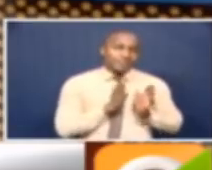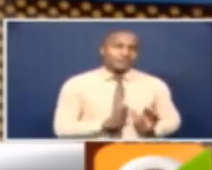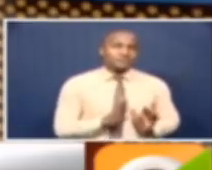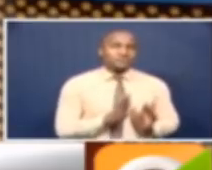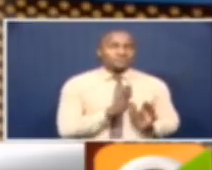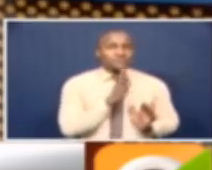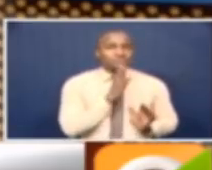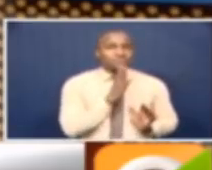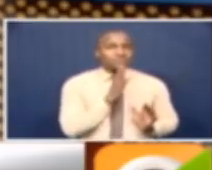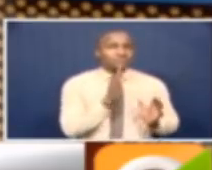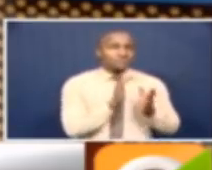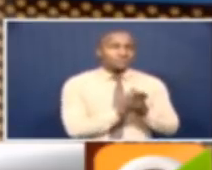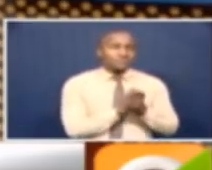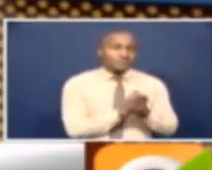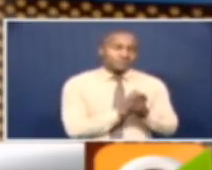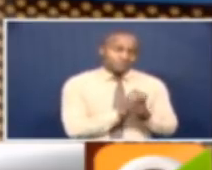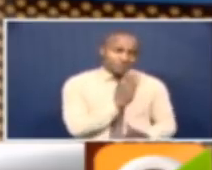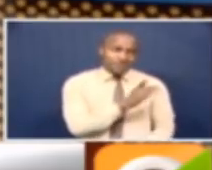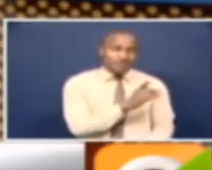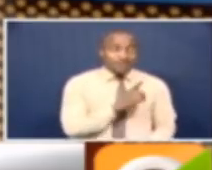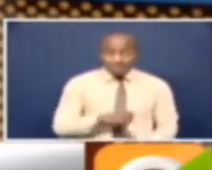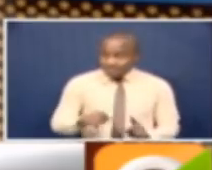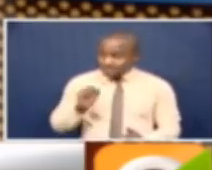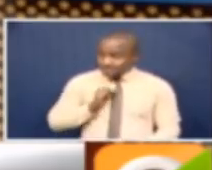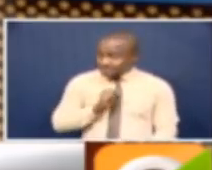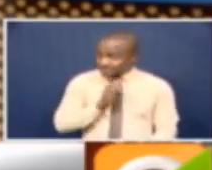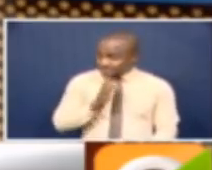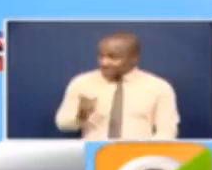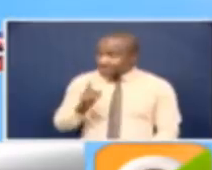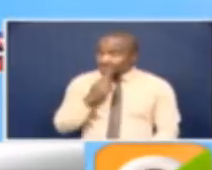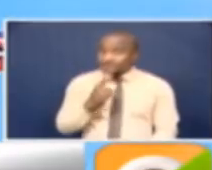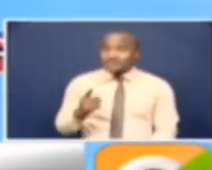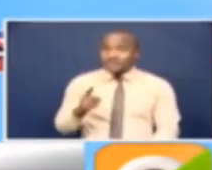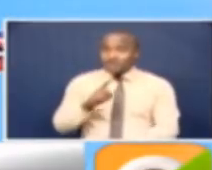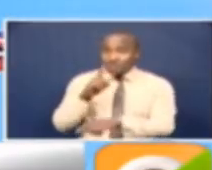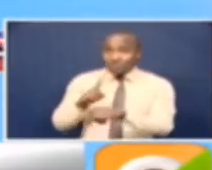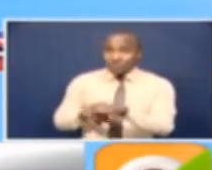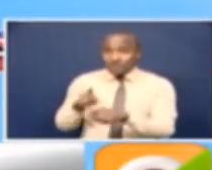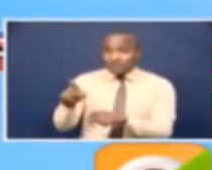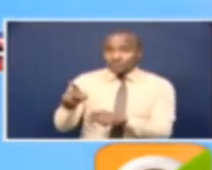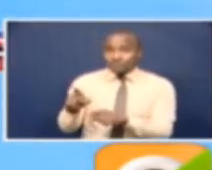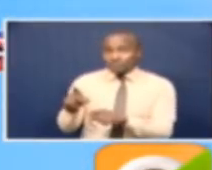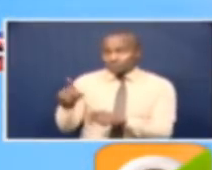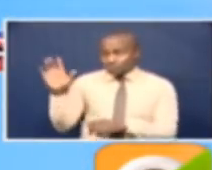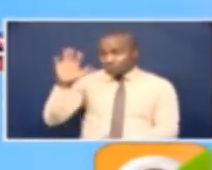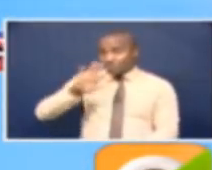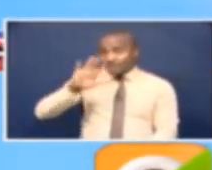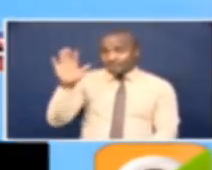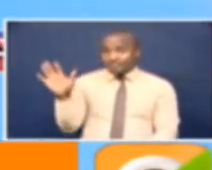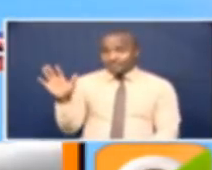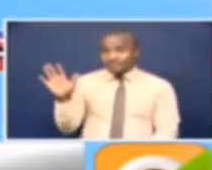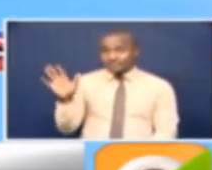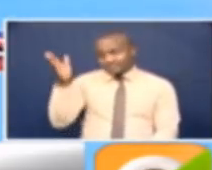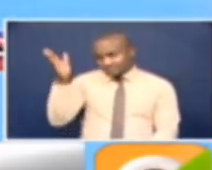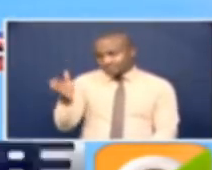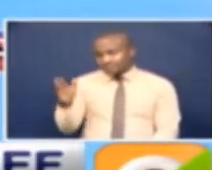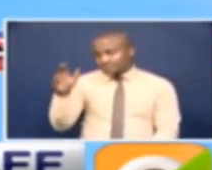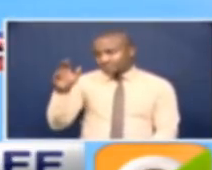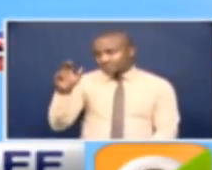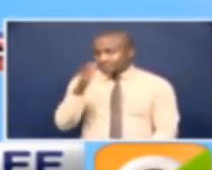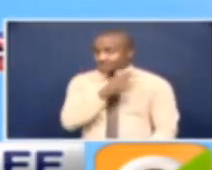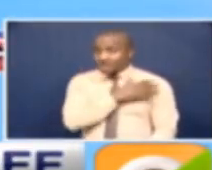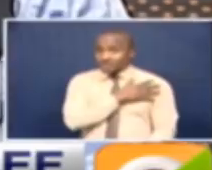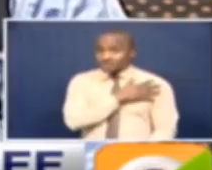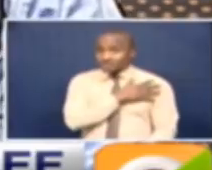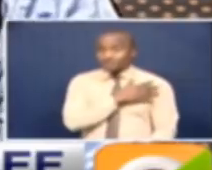Jubilee will be Tuju. The senator here was saying when you were in Wiper / NASA,